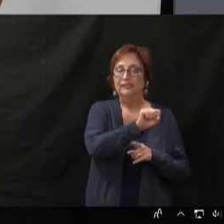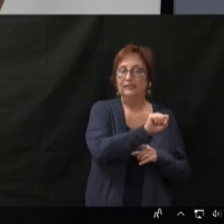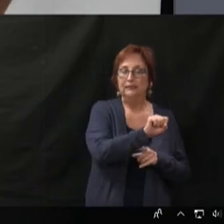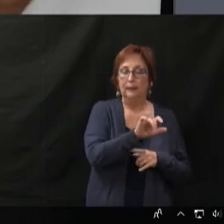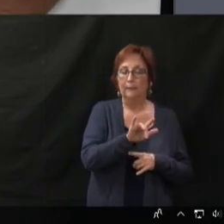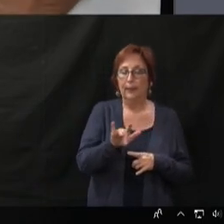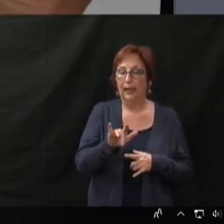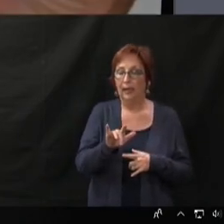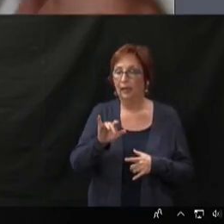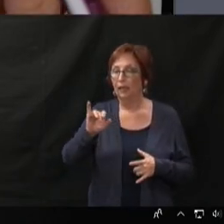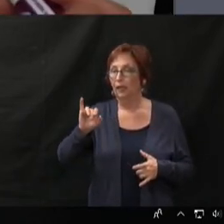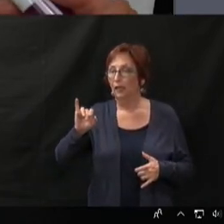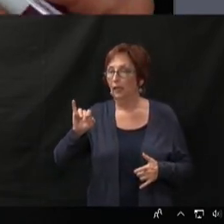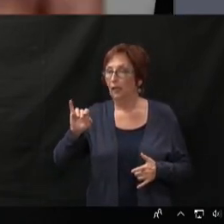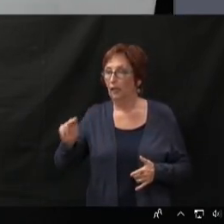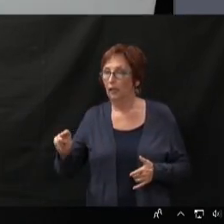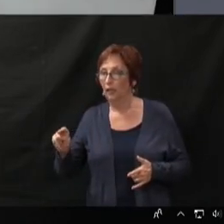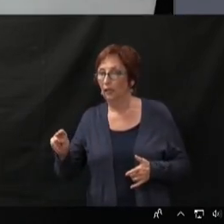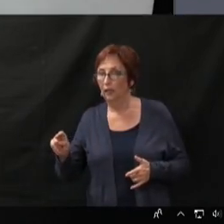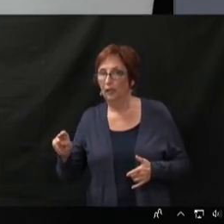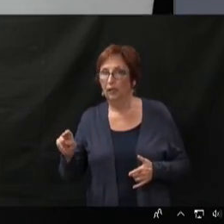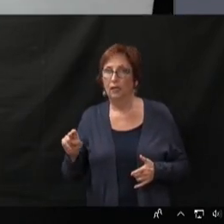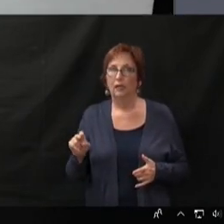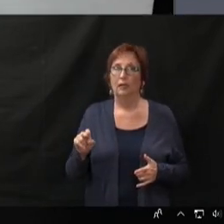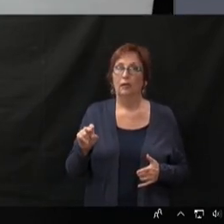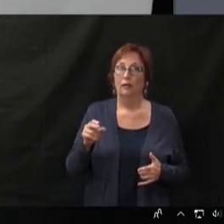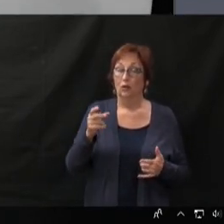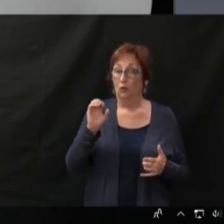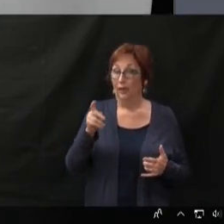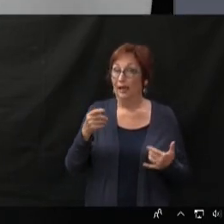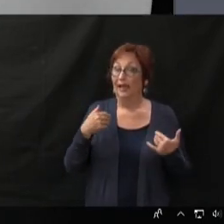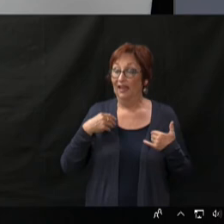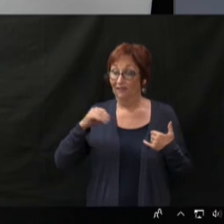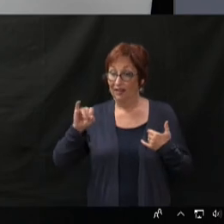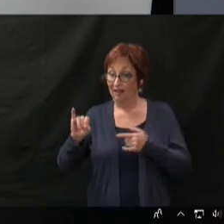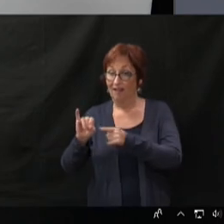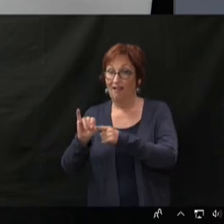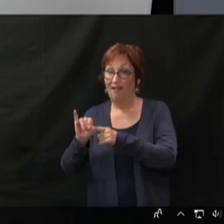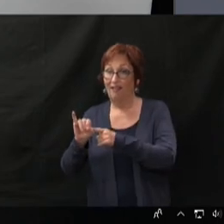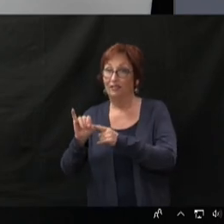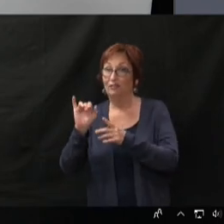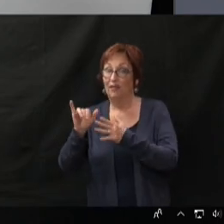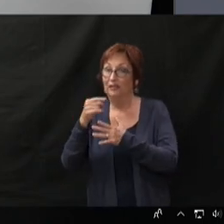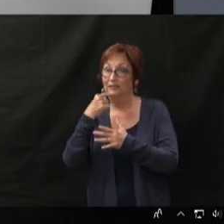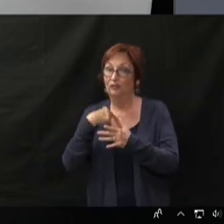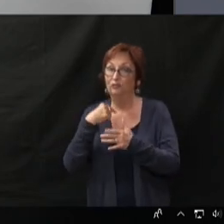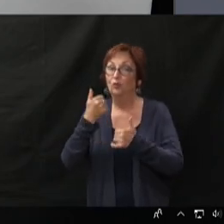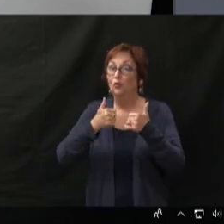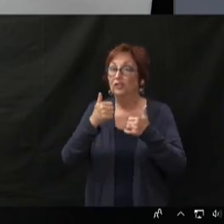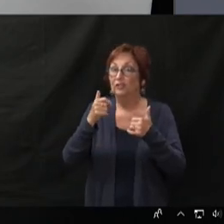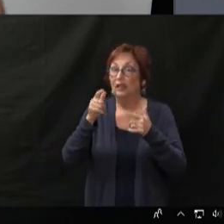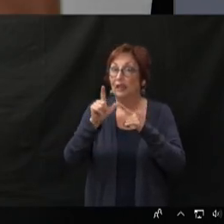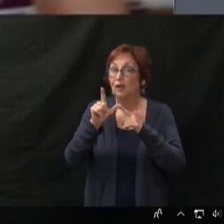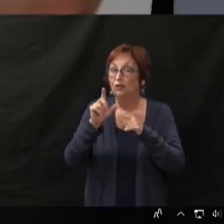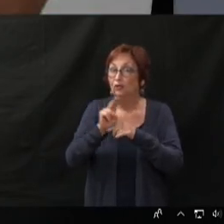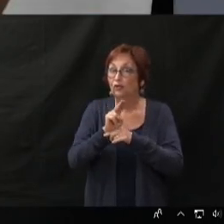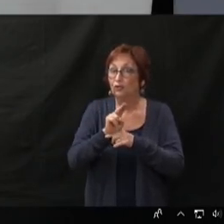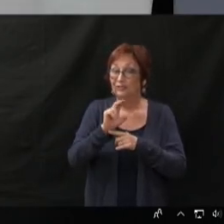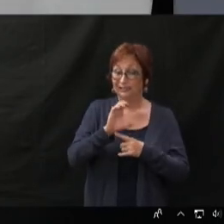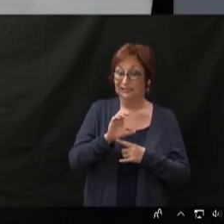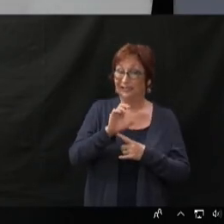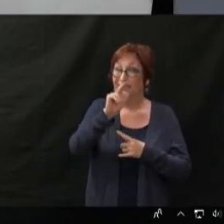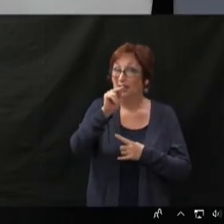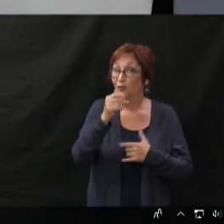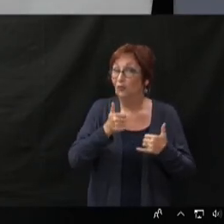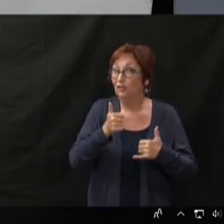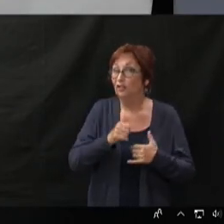In. Okay, I have an I, so that tells me what letter am I going to use? I'm going to put a K